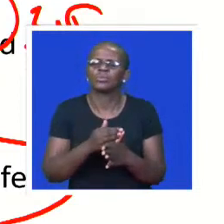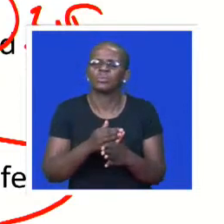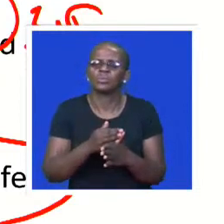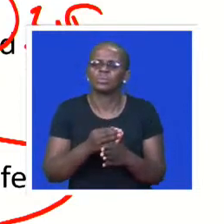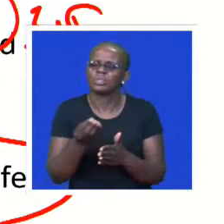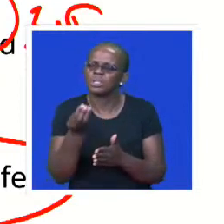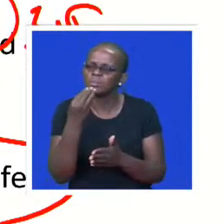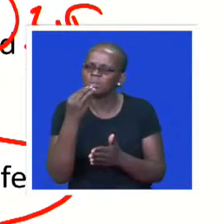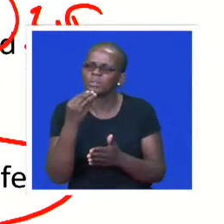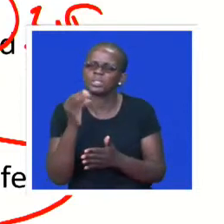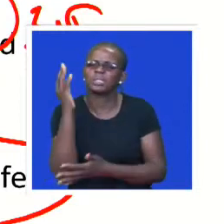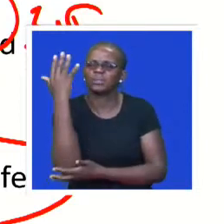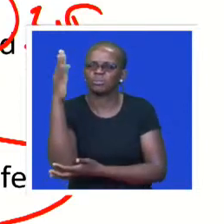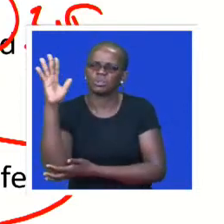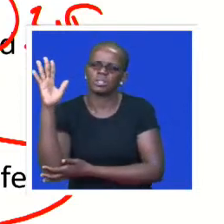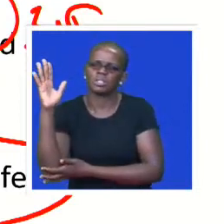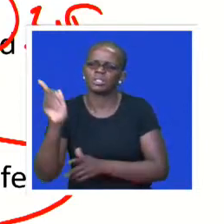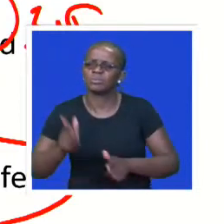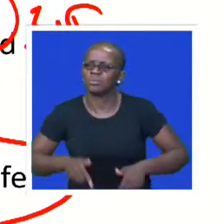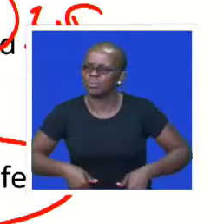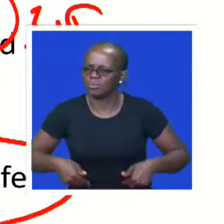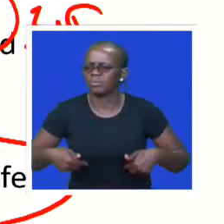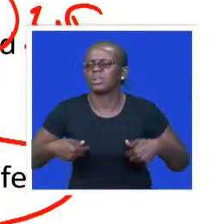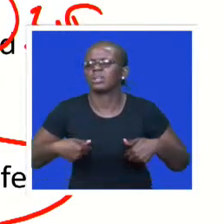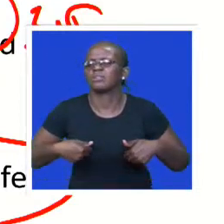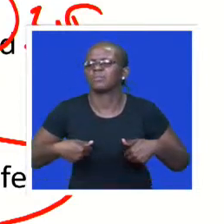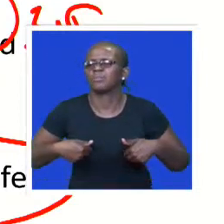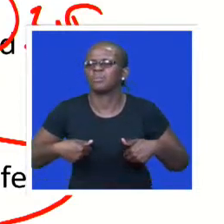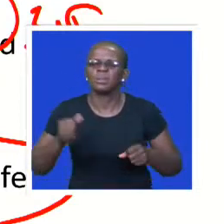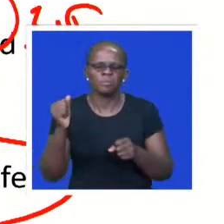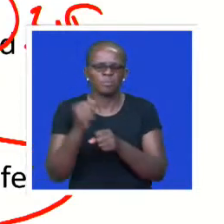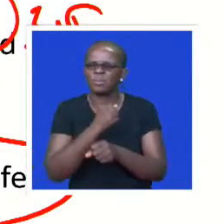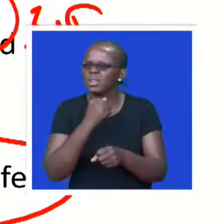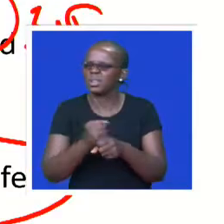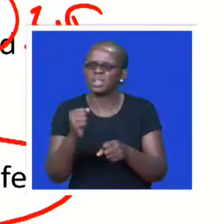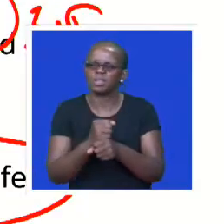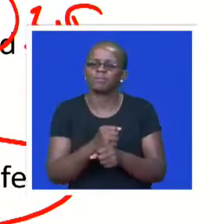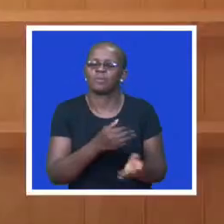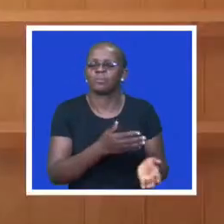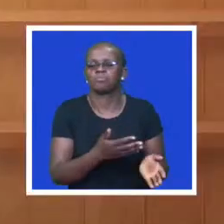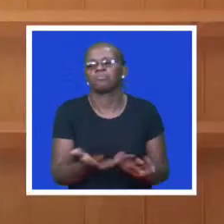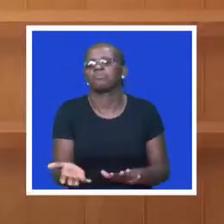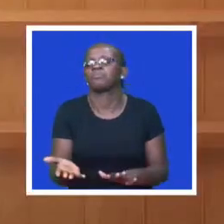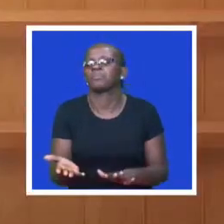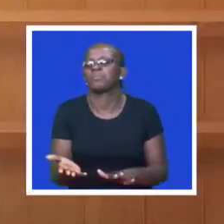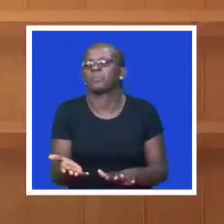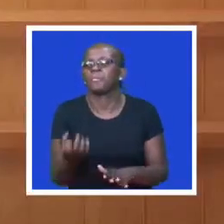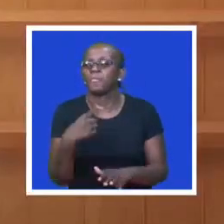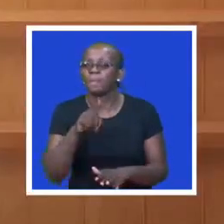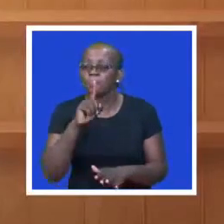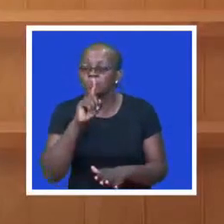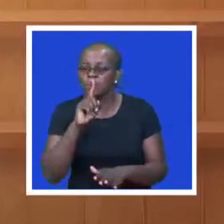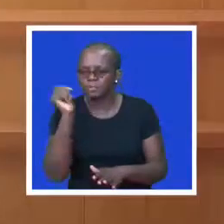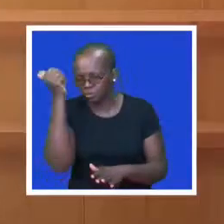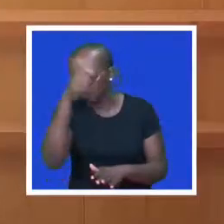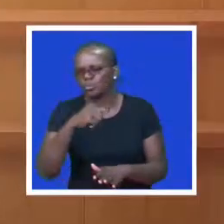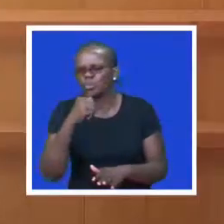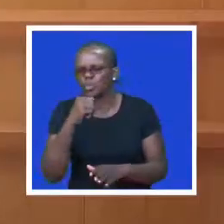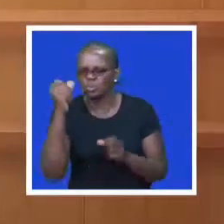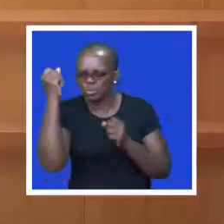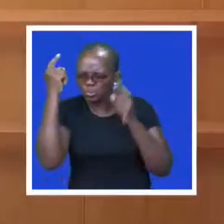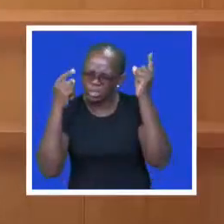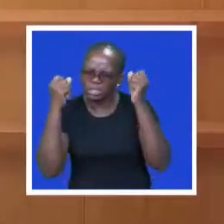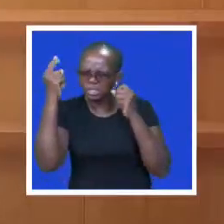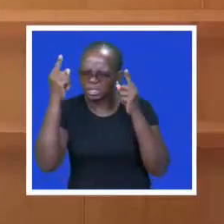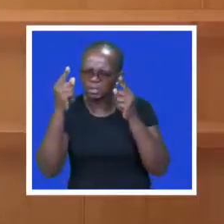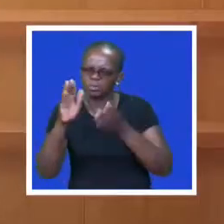life, they would have attained immortality. They were never going to die. So God decided now to chase them out of the